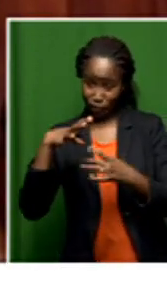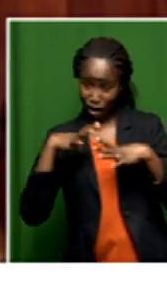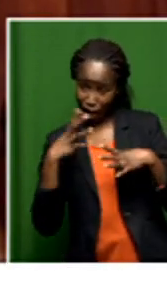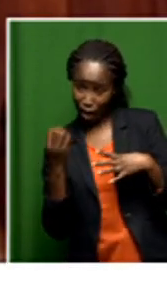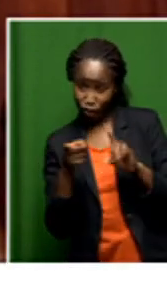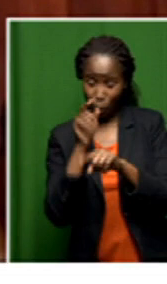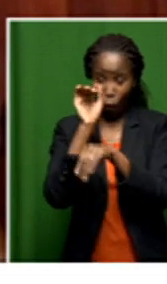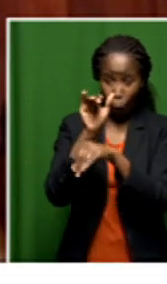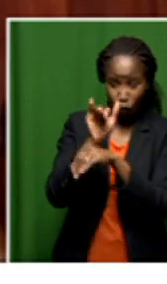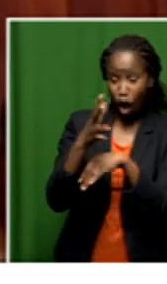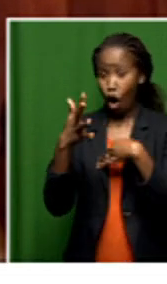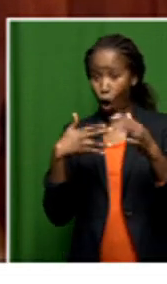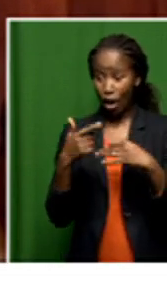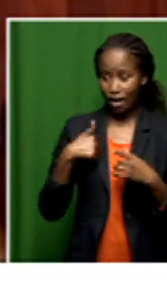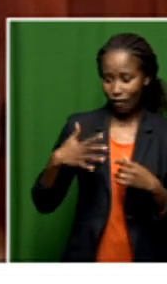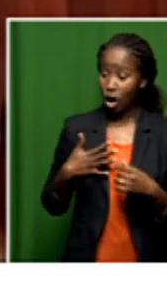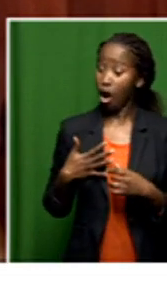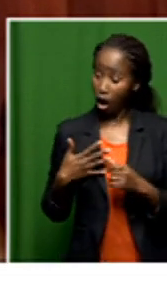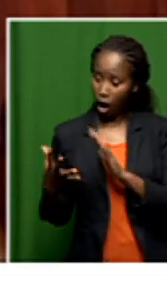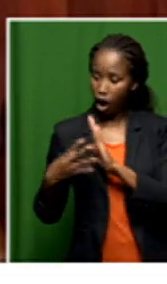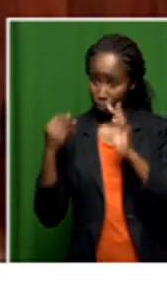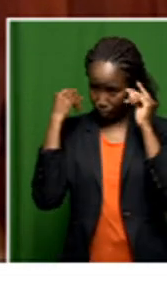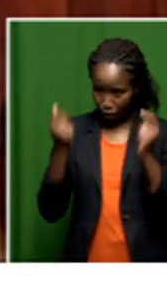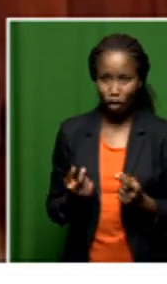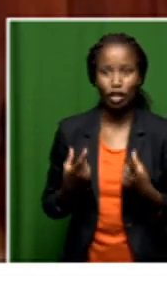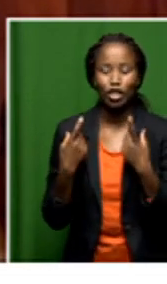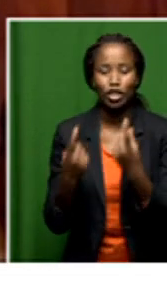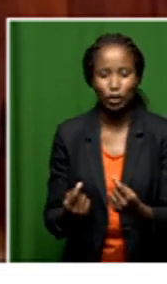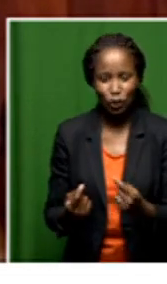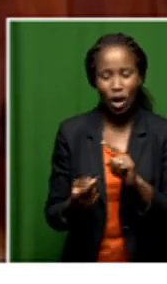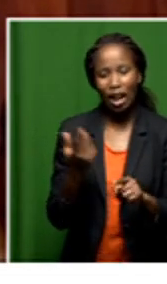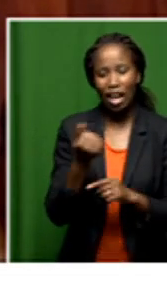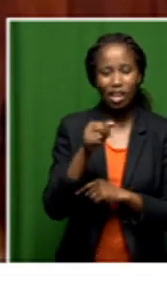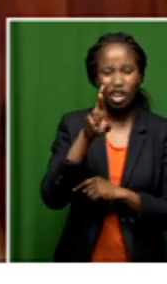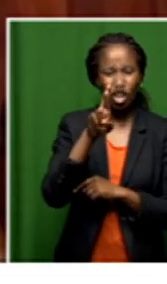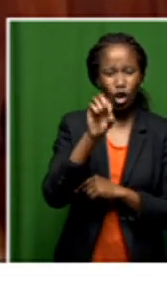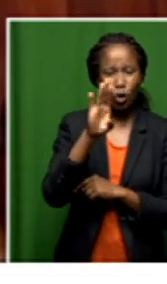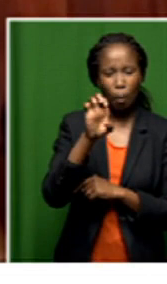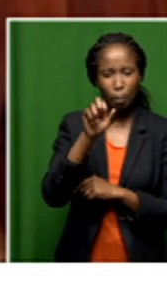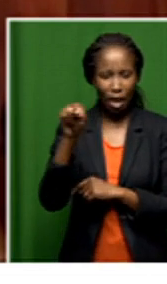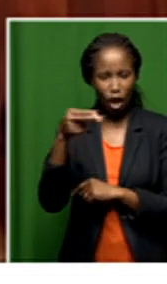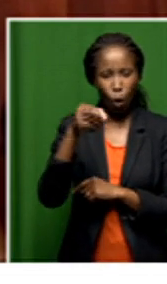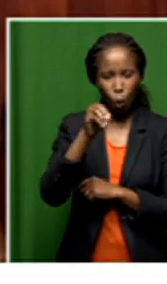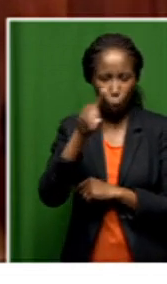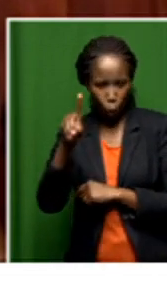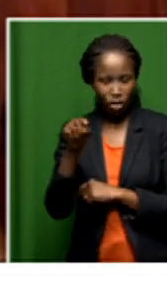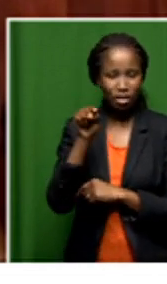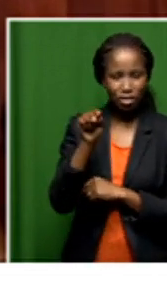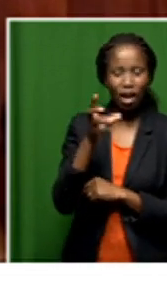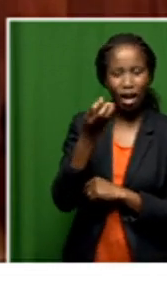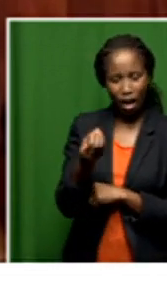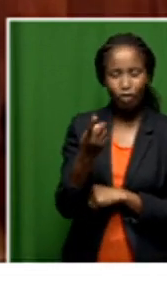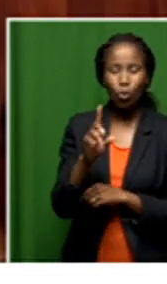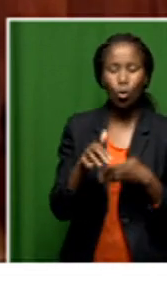that's gone up. We see this thing in America called Robinhood, which is a trading platform which was kind of driven by FOMO,